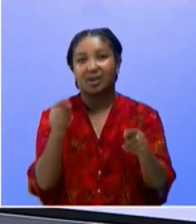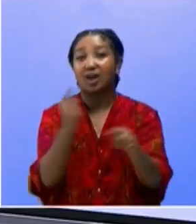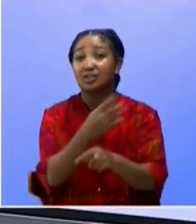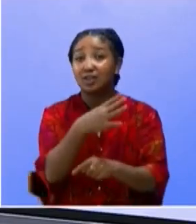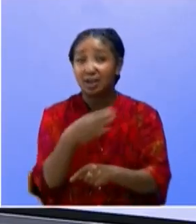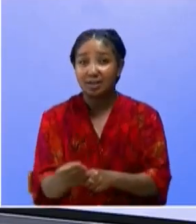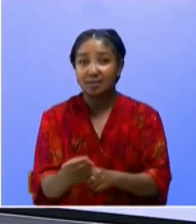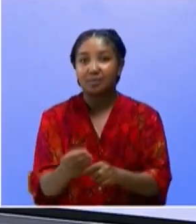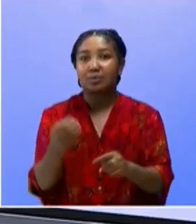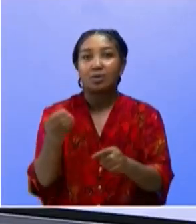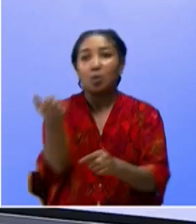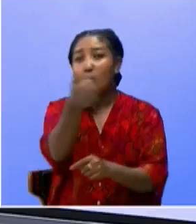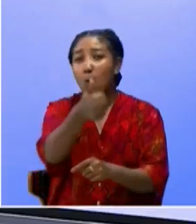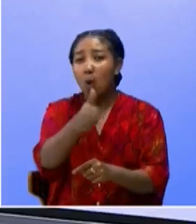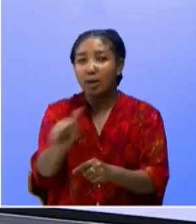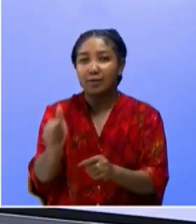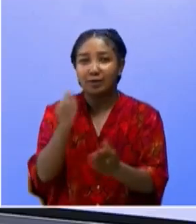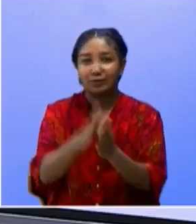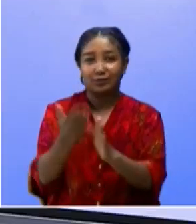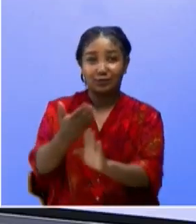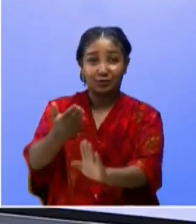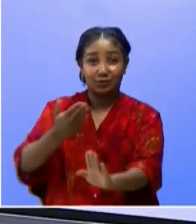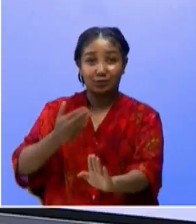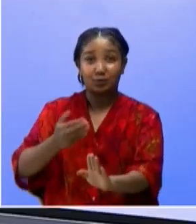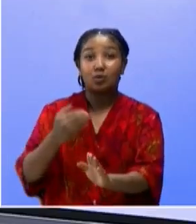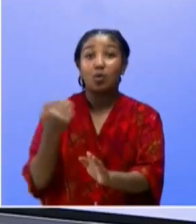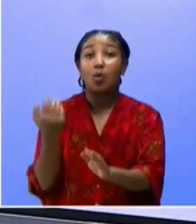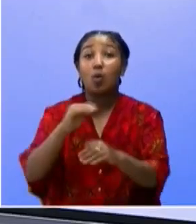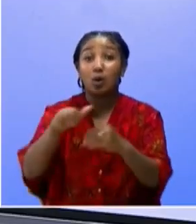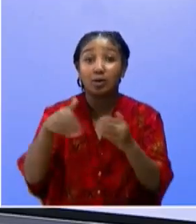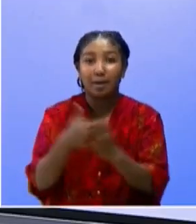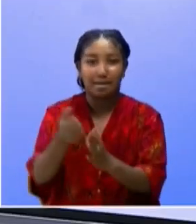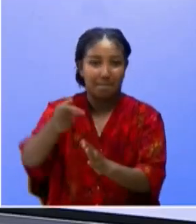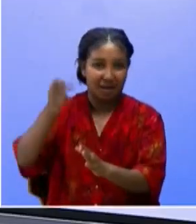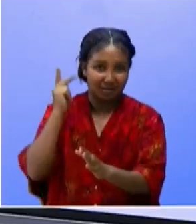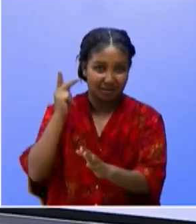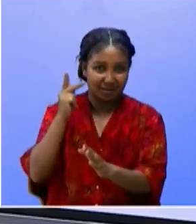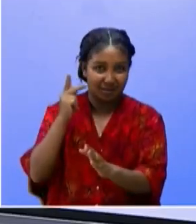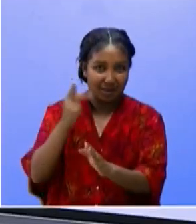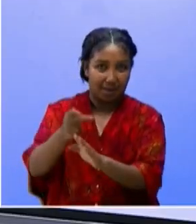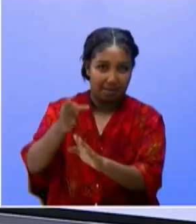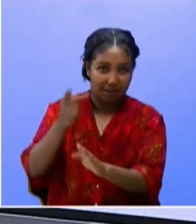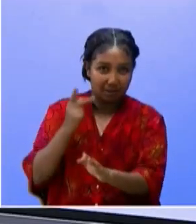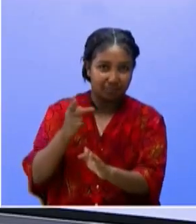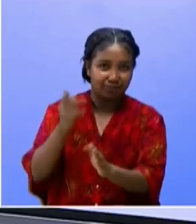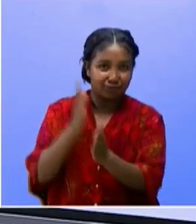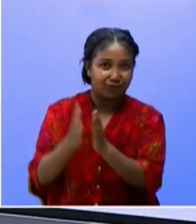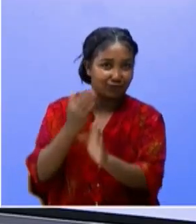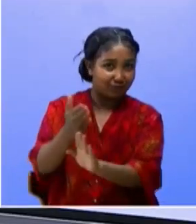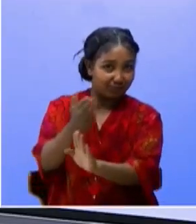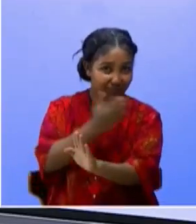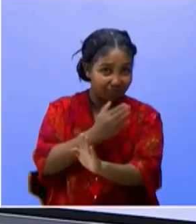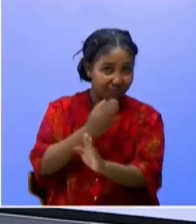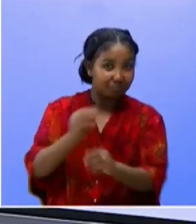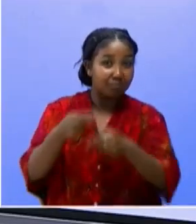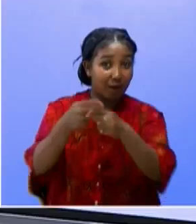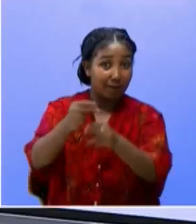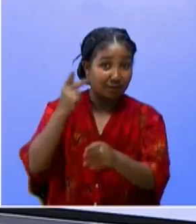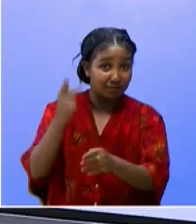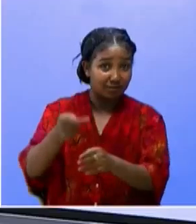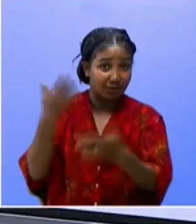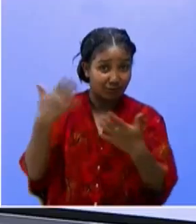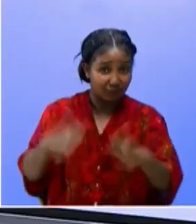And whatever happens before now is all what? Past action, right? That's what we said last time,